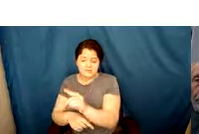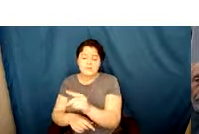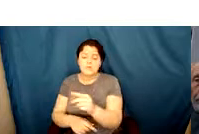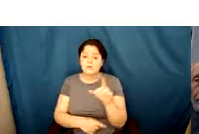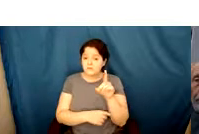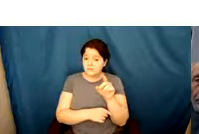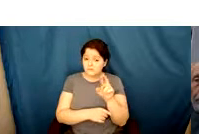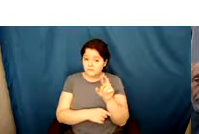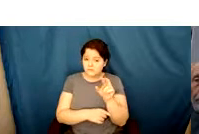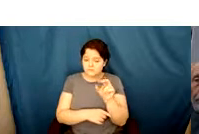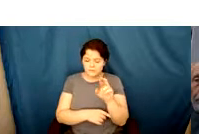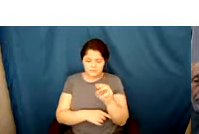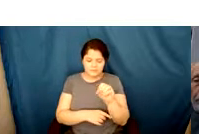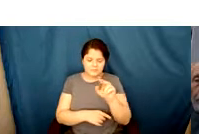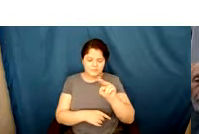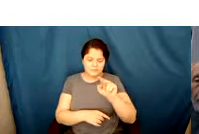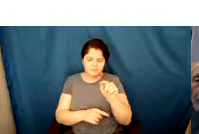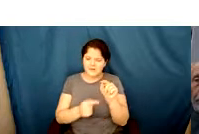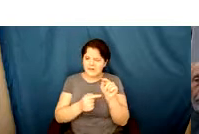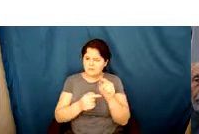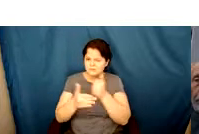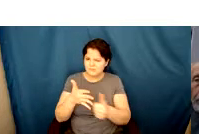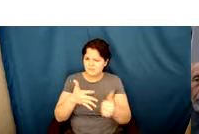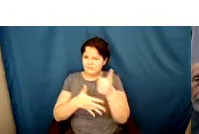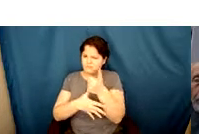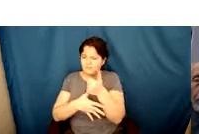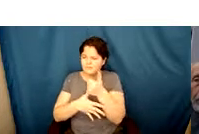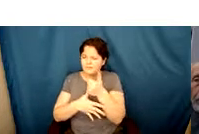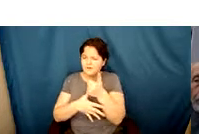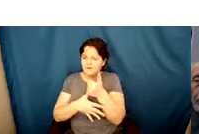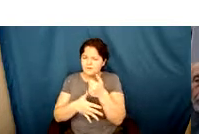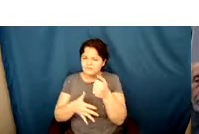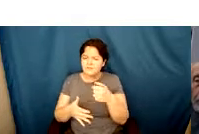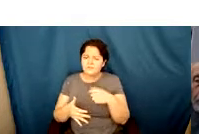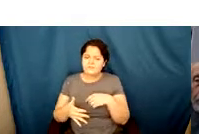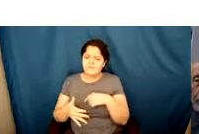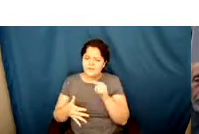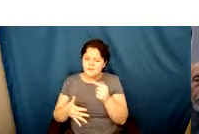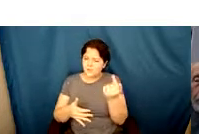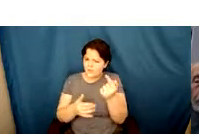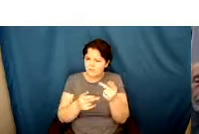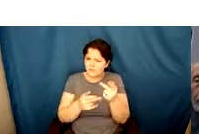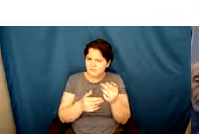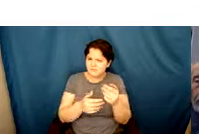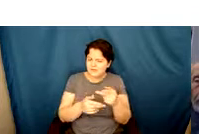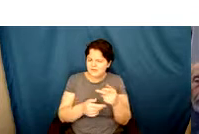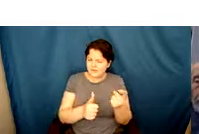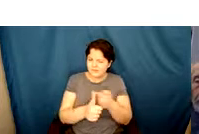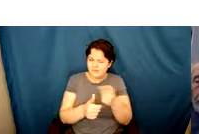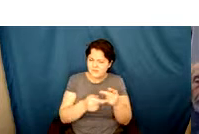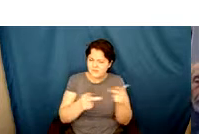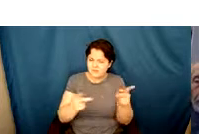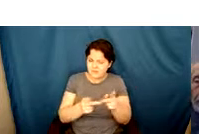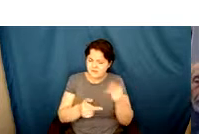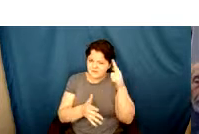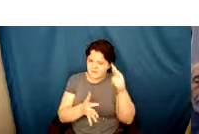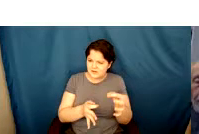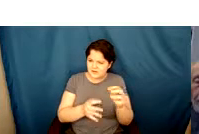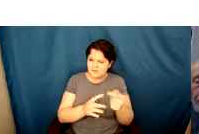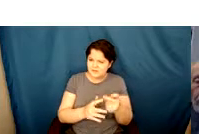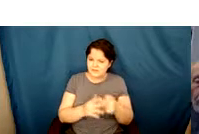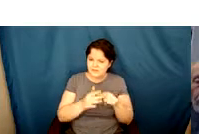the top stations, so it was among the first places that we did station area planning. So after the